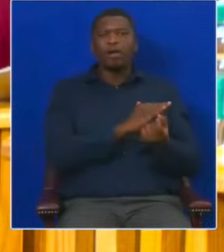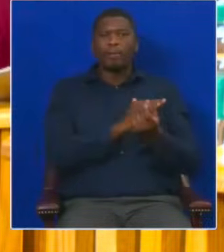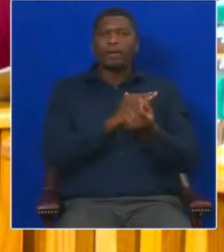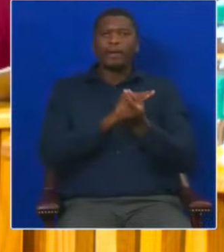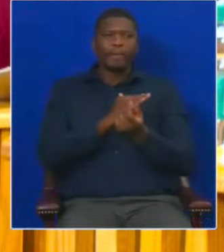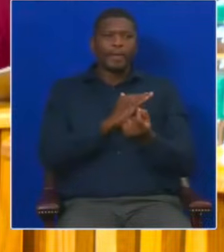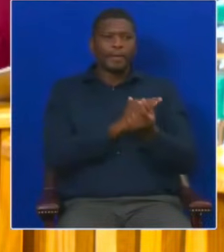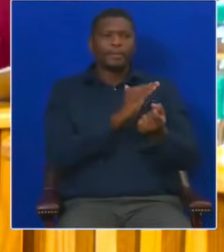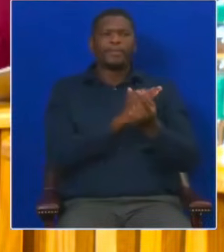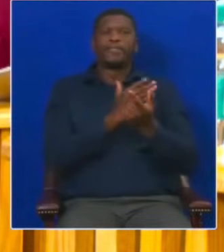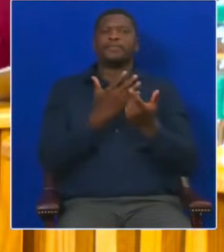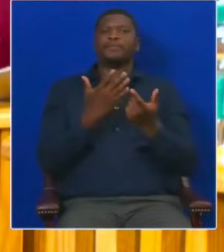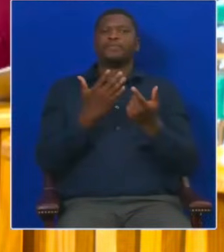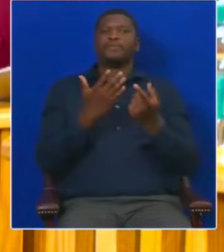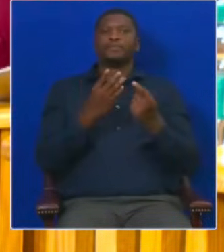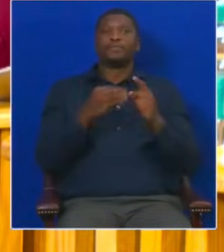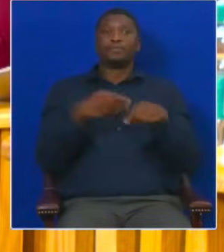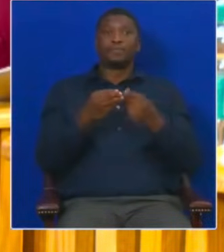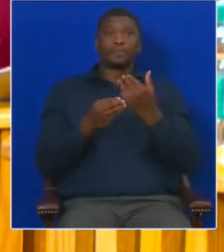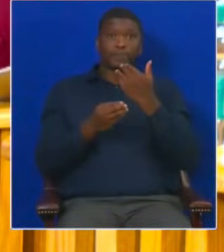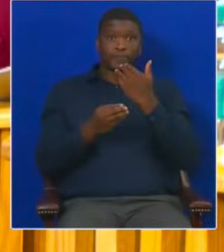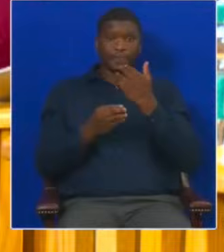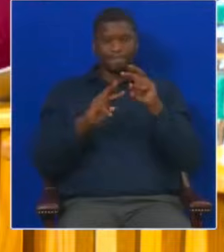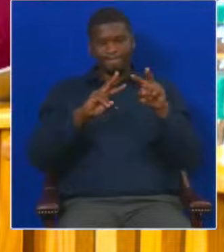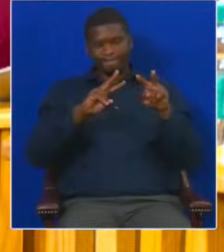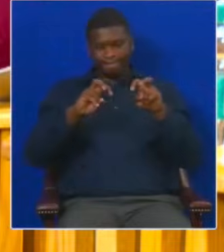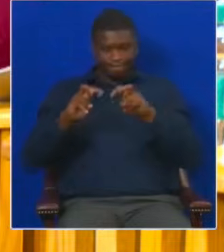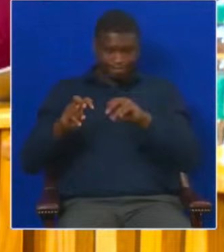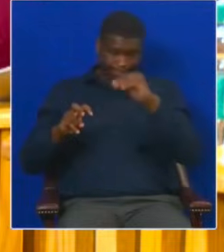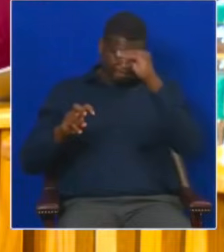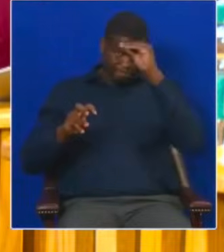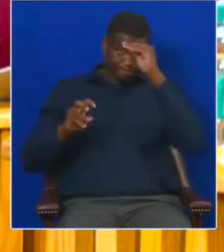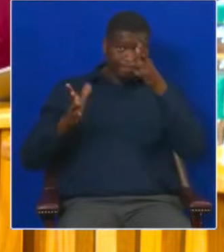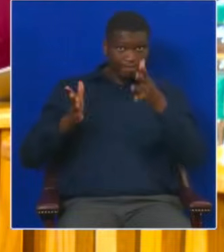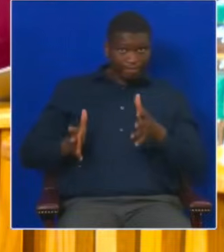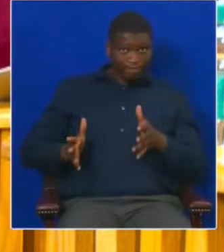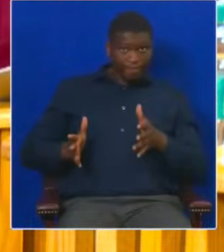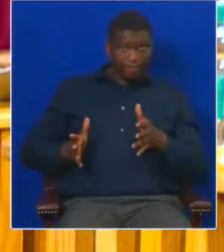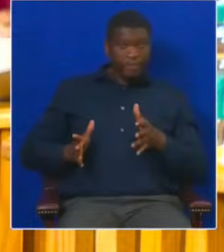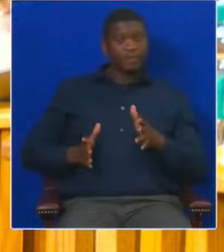investigating officers and the